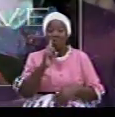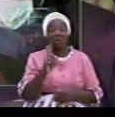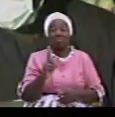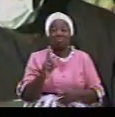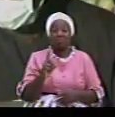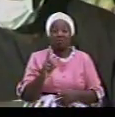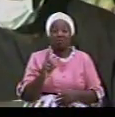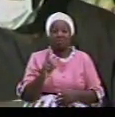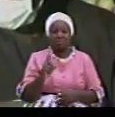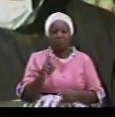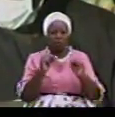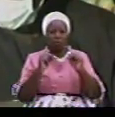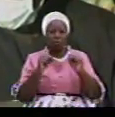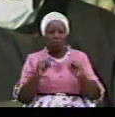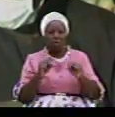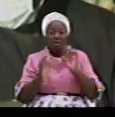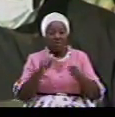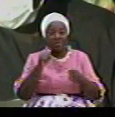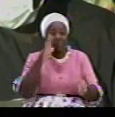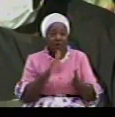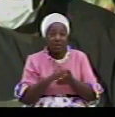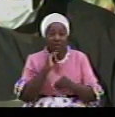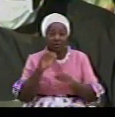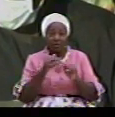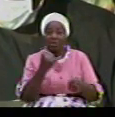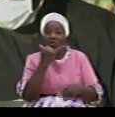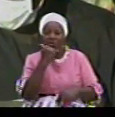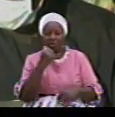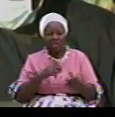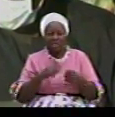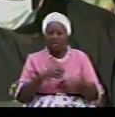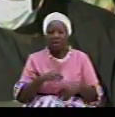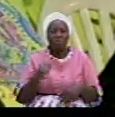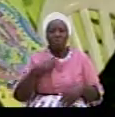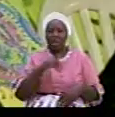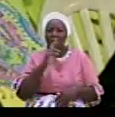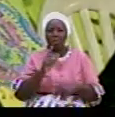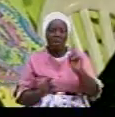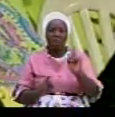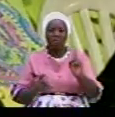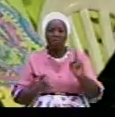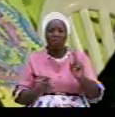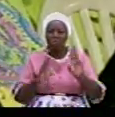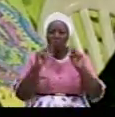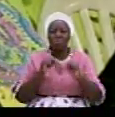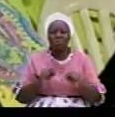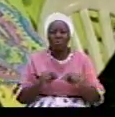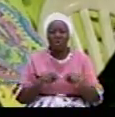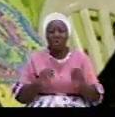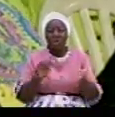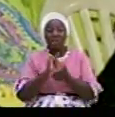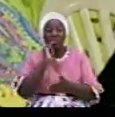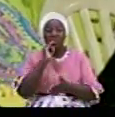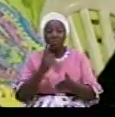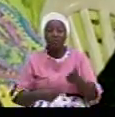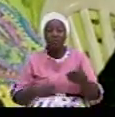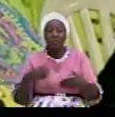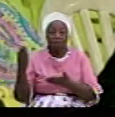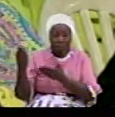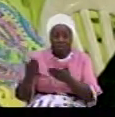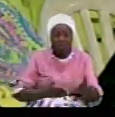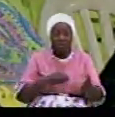the wife is doing wrong, we're one. That's what landed the world in